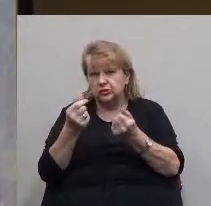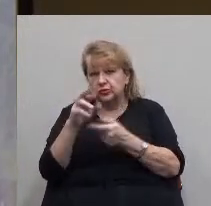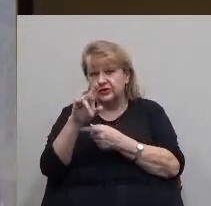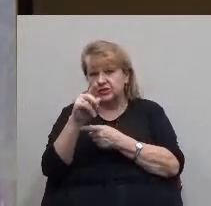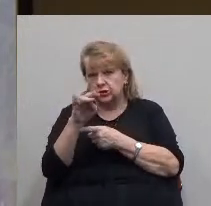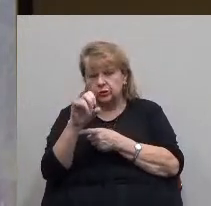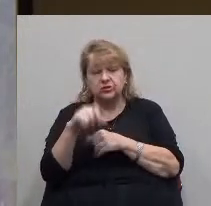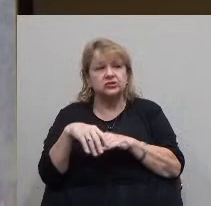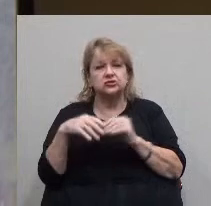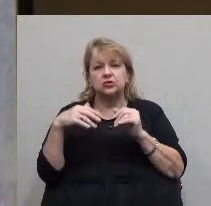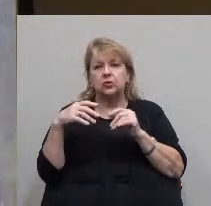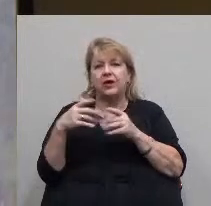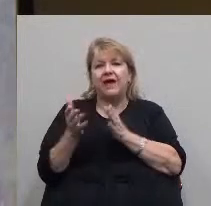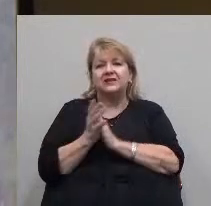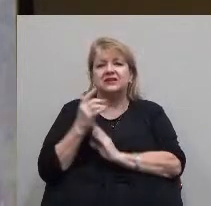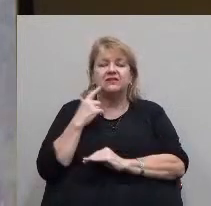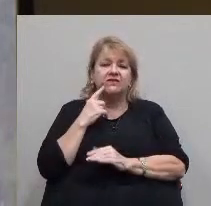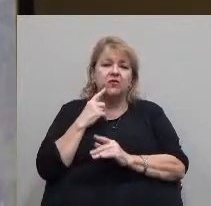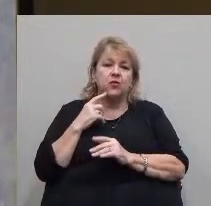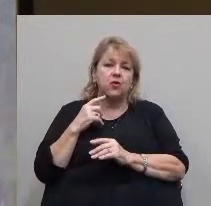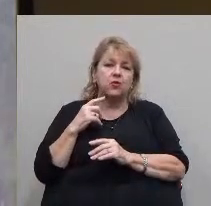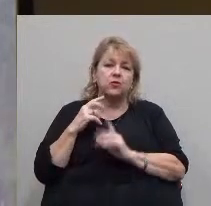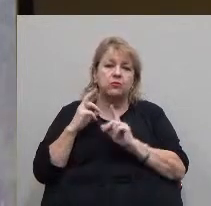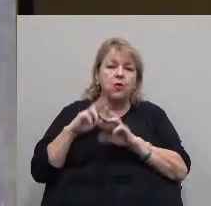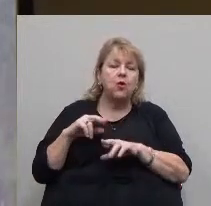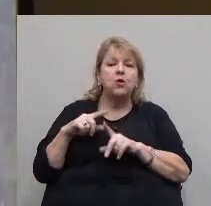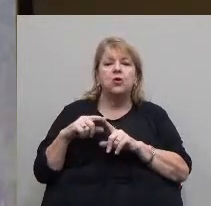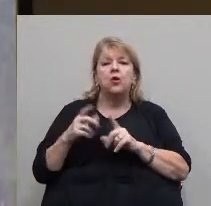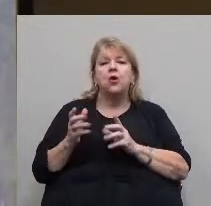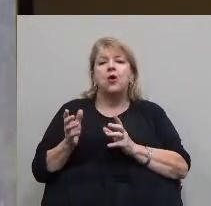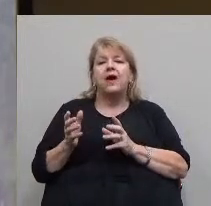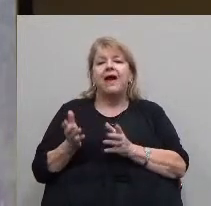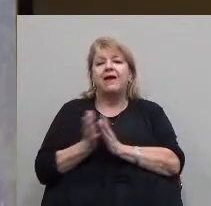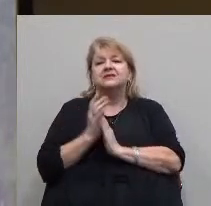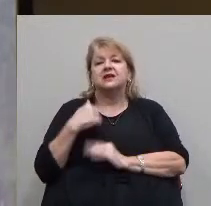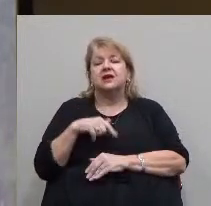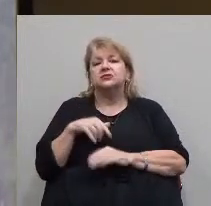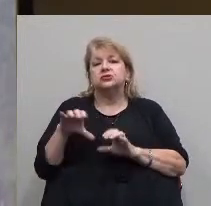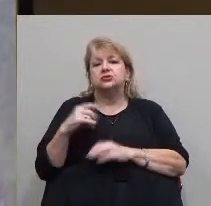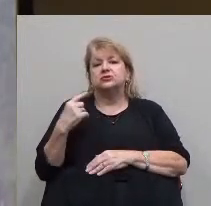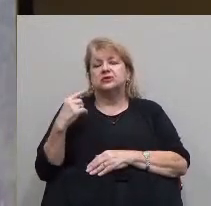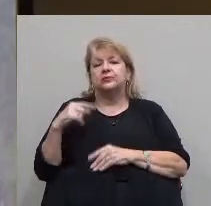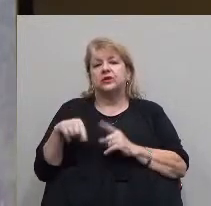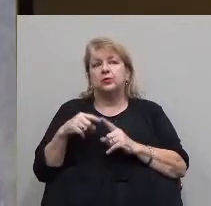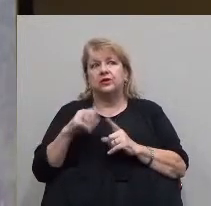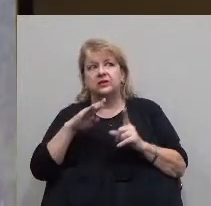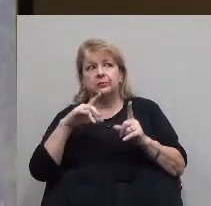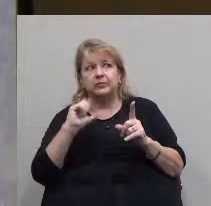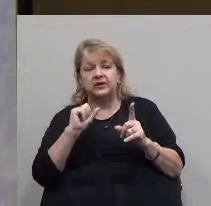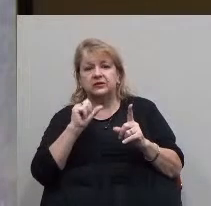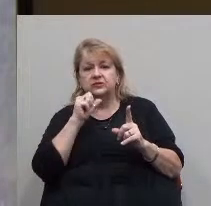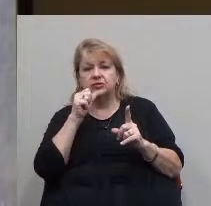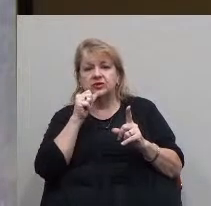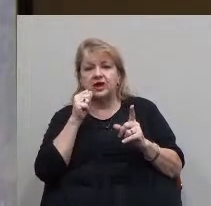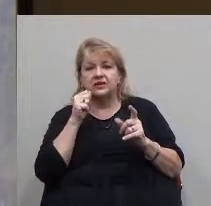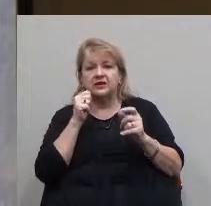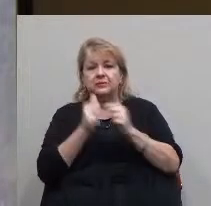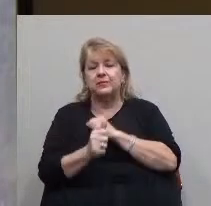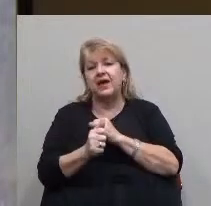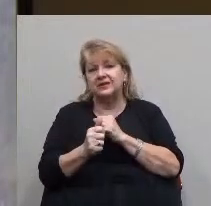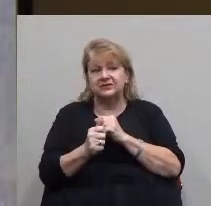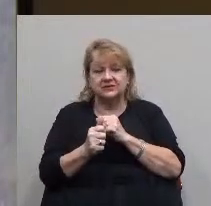or urging us to do something. You'll see that a lot towards the end of session when bills start to not make it across the